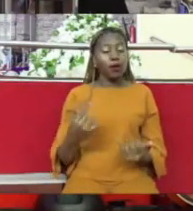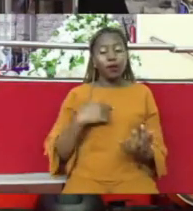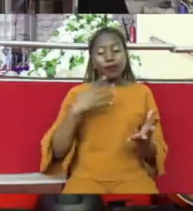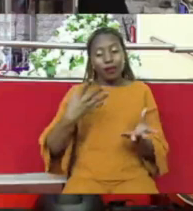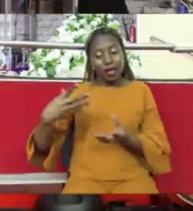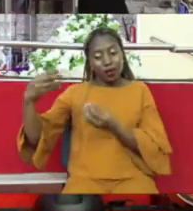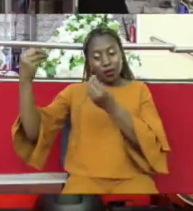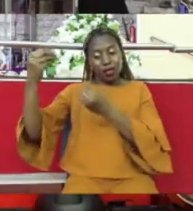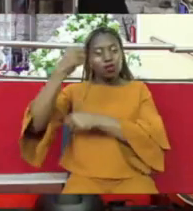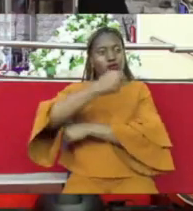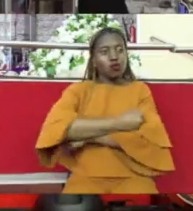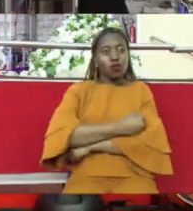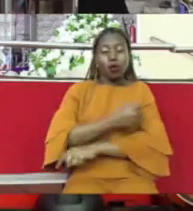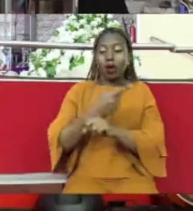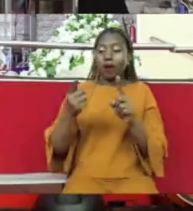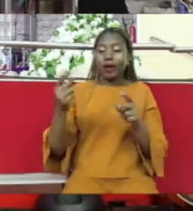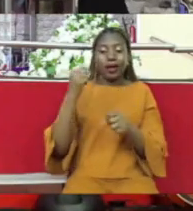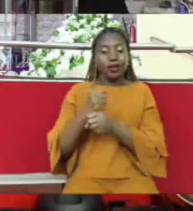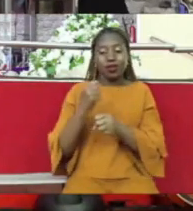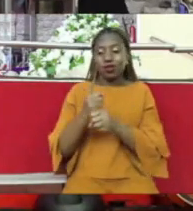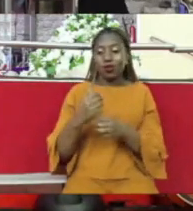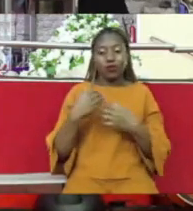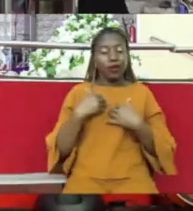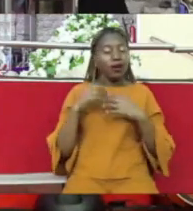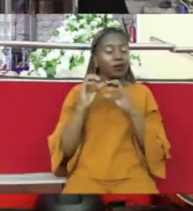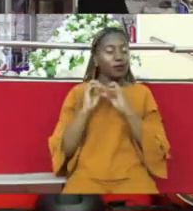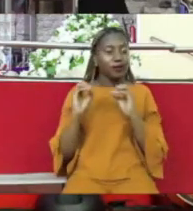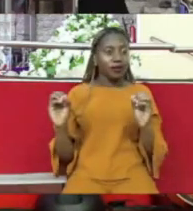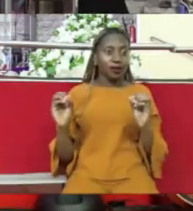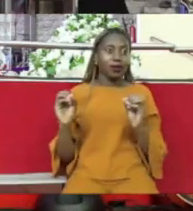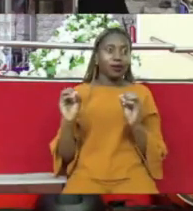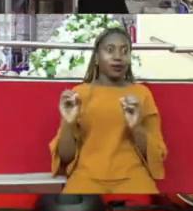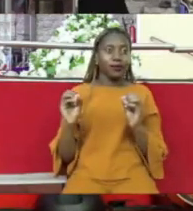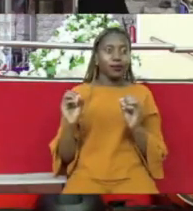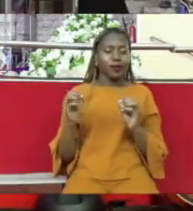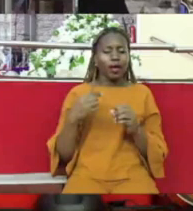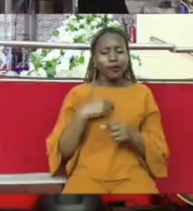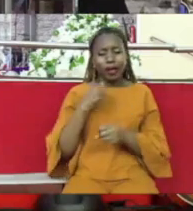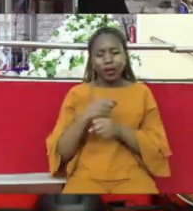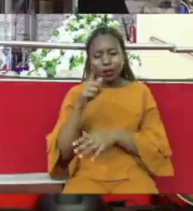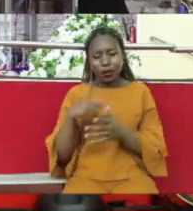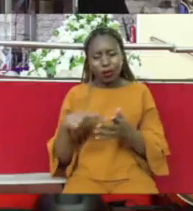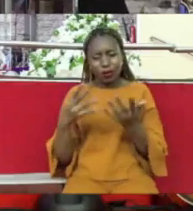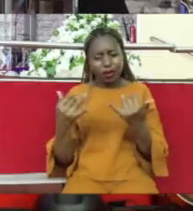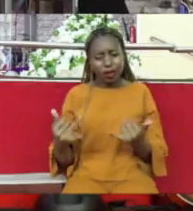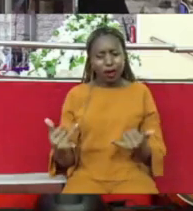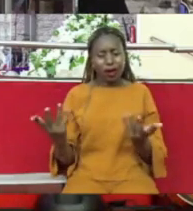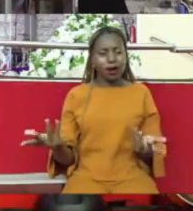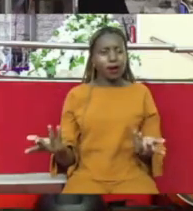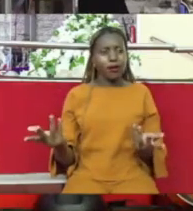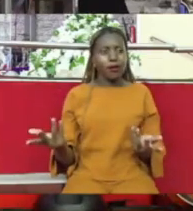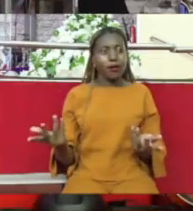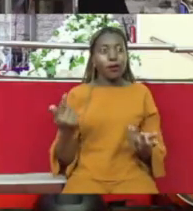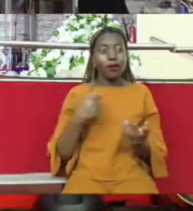but there is no job that is coming by. Nilienda shuleni lakini hakuna kazi ambayo napata. What can I do now? Naweza nikafanya nini? I got